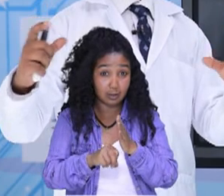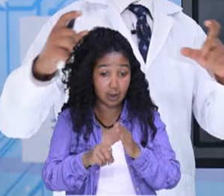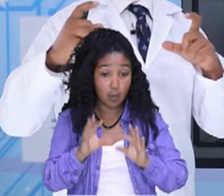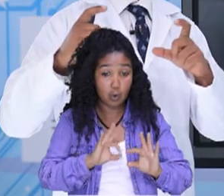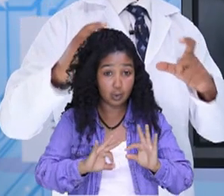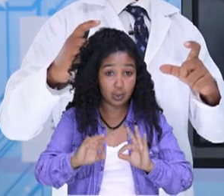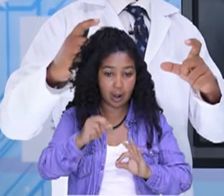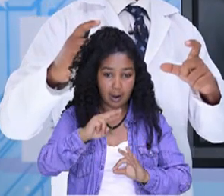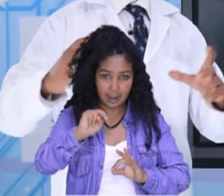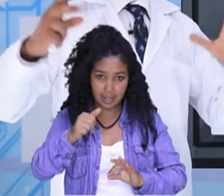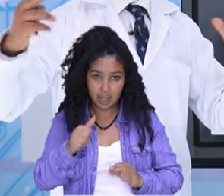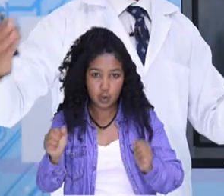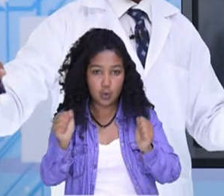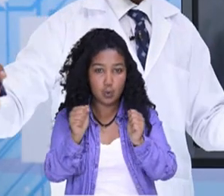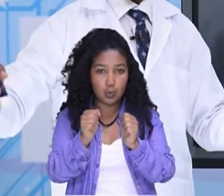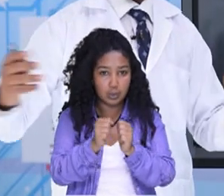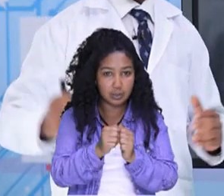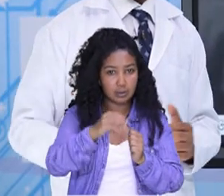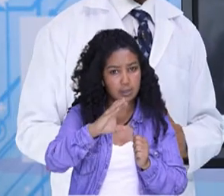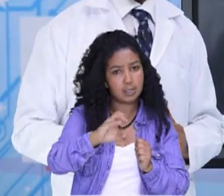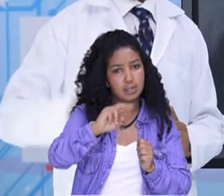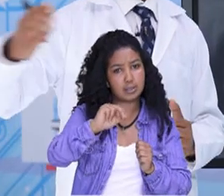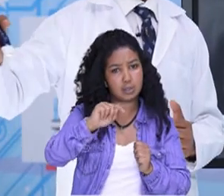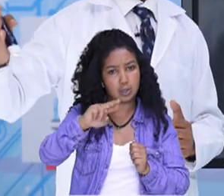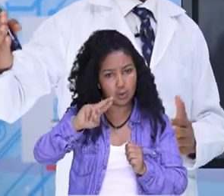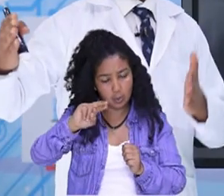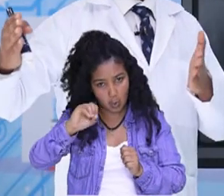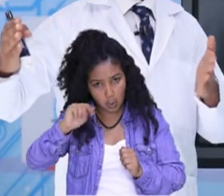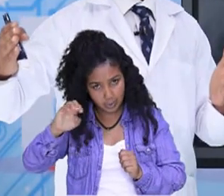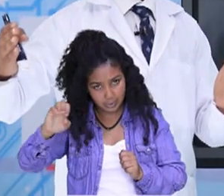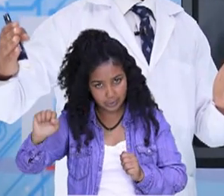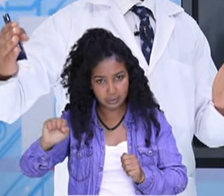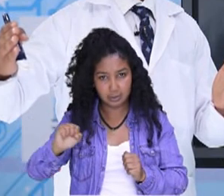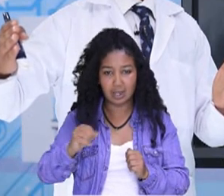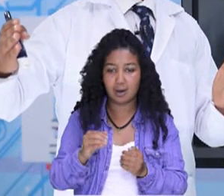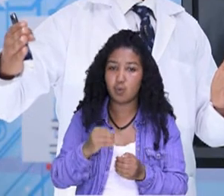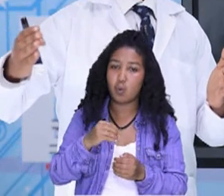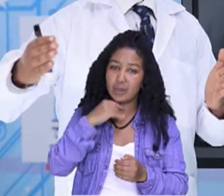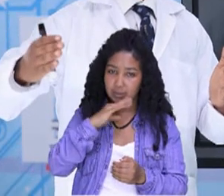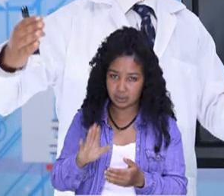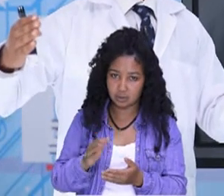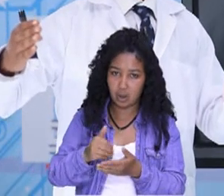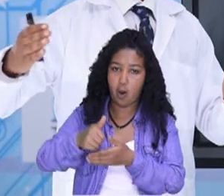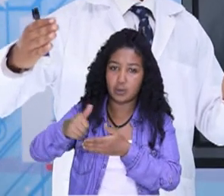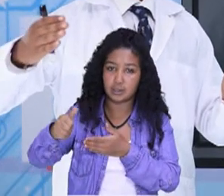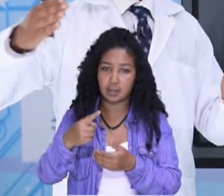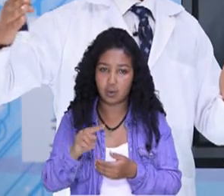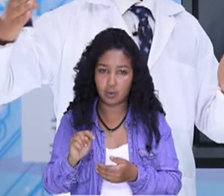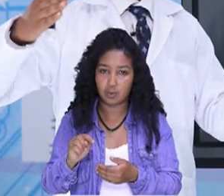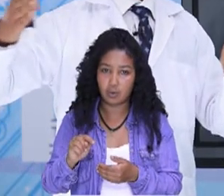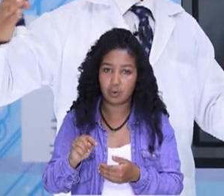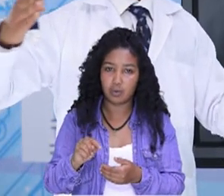molecule is RNA with introns. Introns are wastes, which is outside